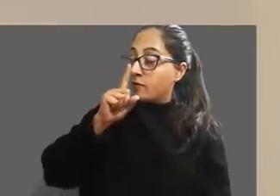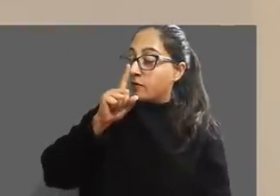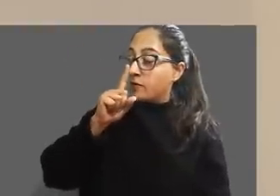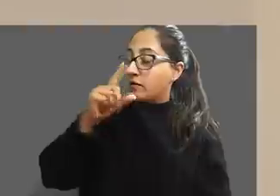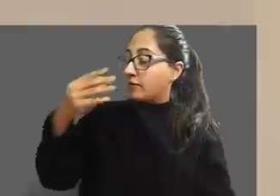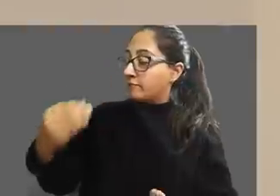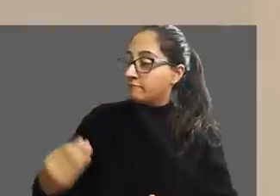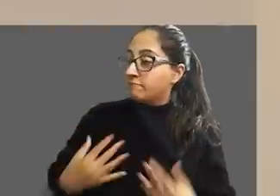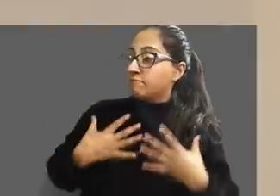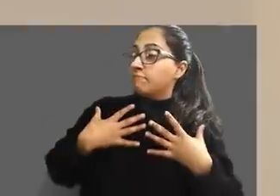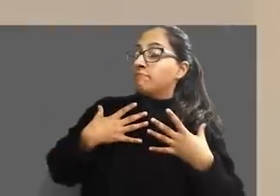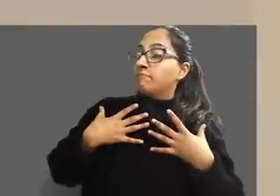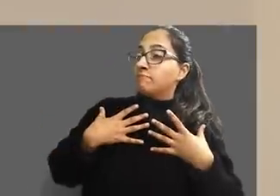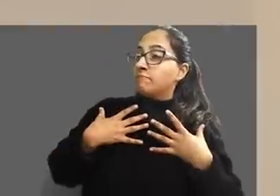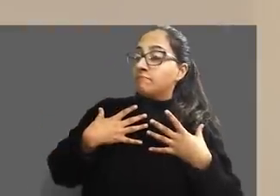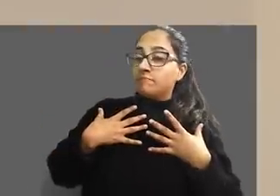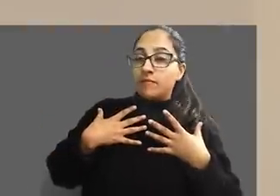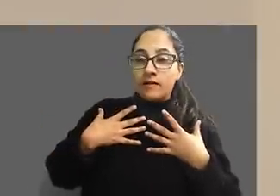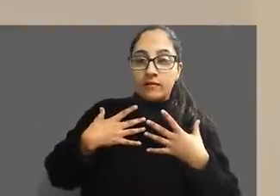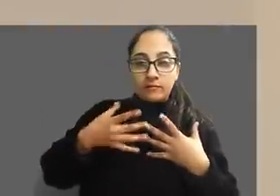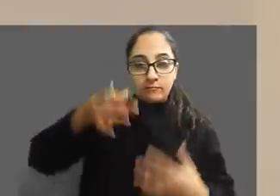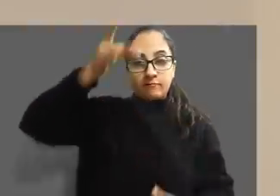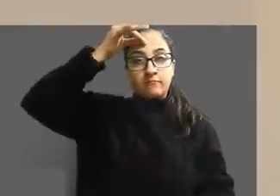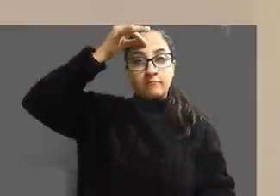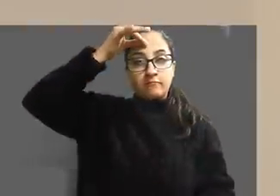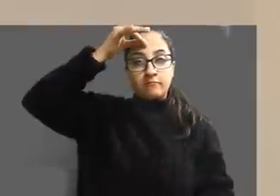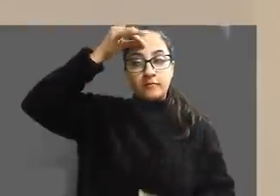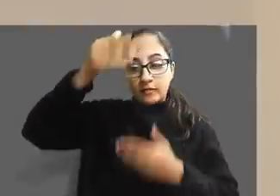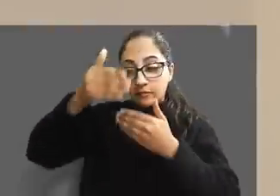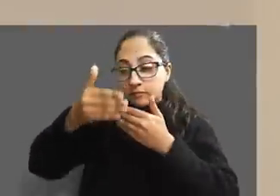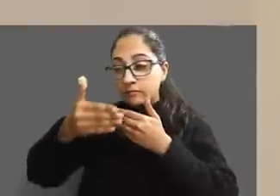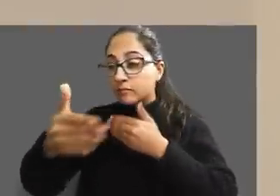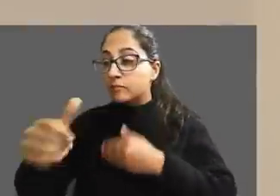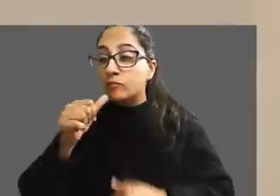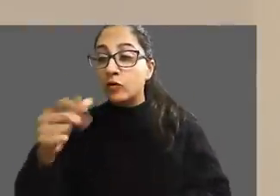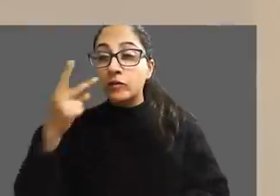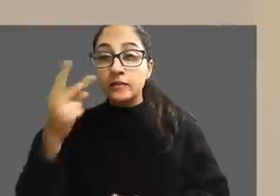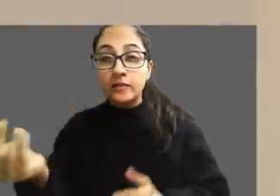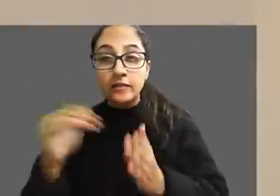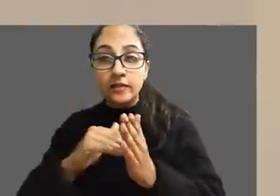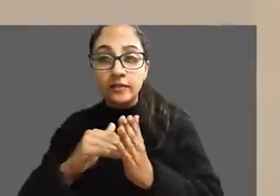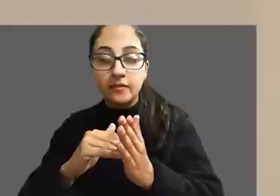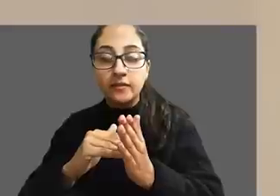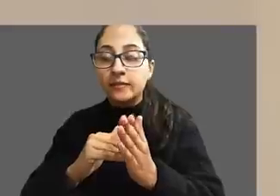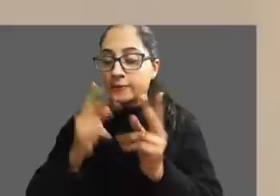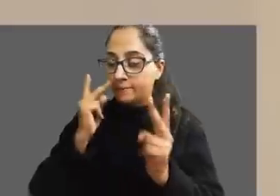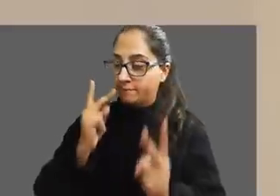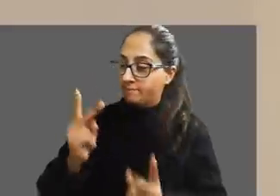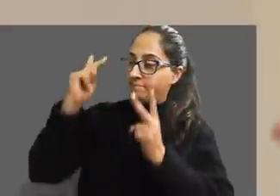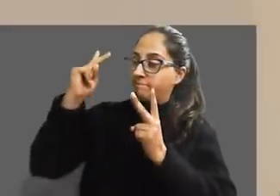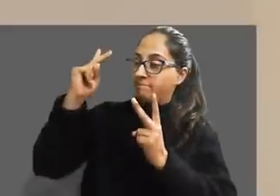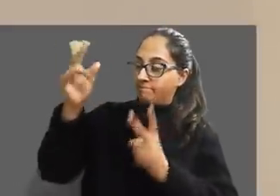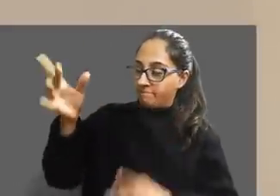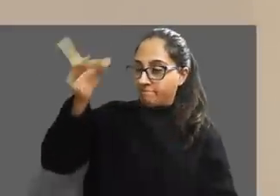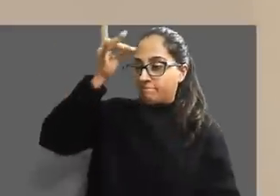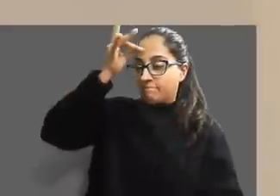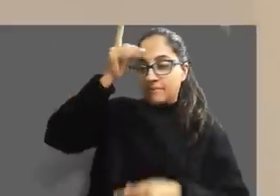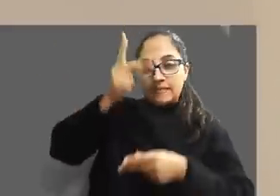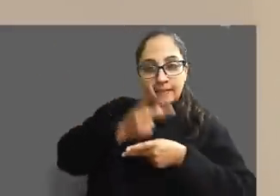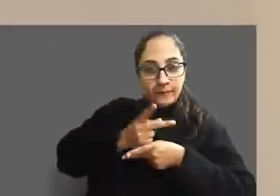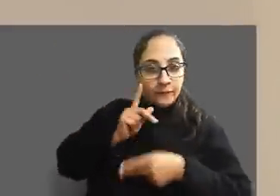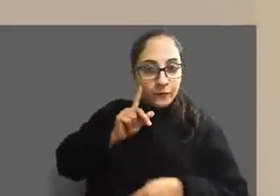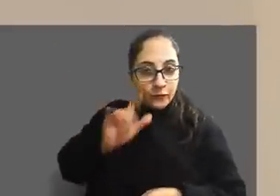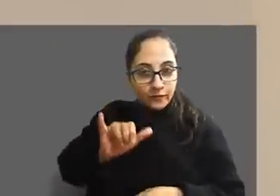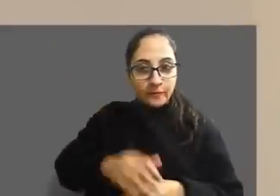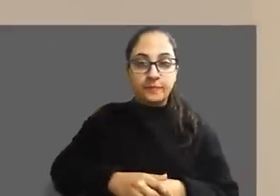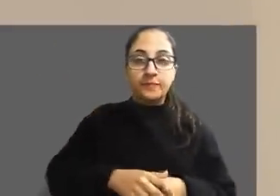the Imam. He has also given an example of a fish, that it is very hard for a fish to survive without water. Whenever